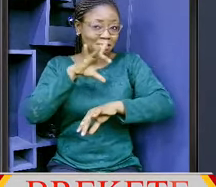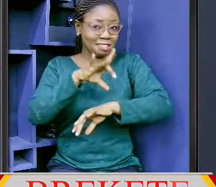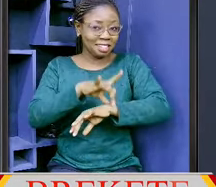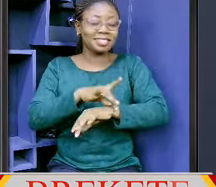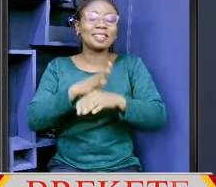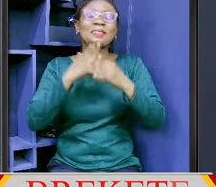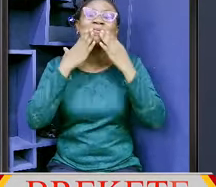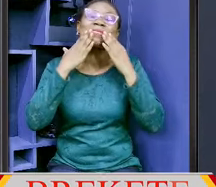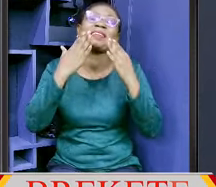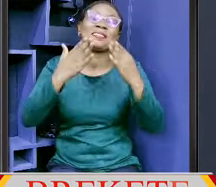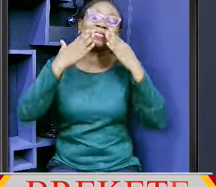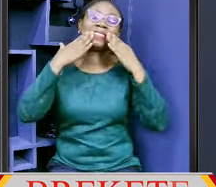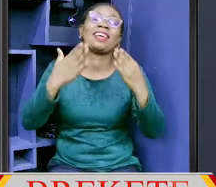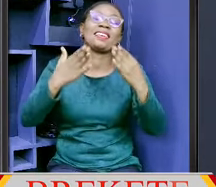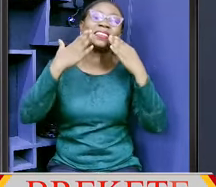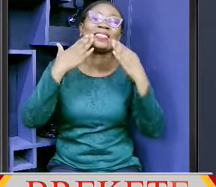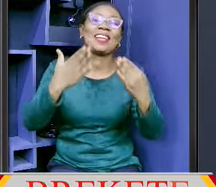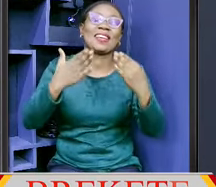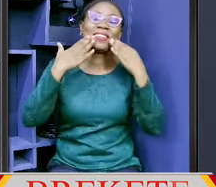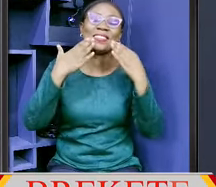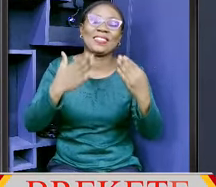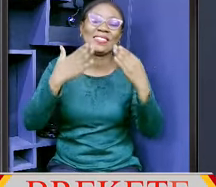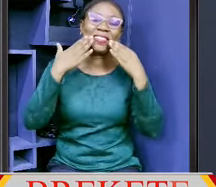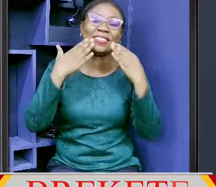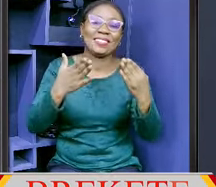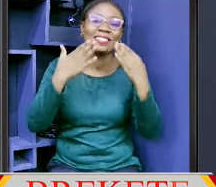Hey, thank you, sir. Thank you, sir. Thank you, sir.